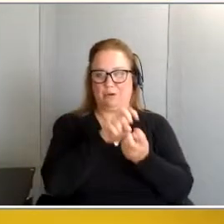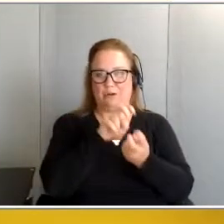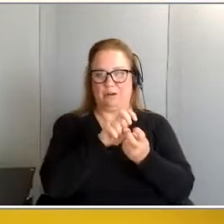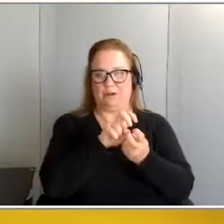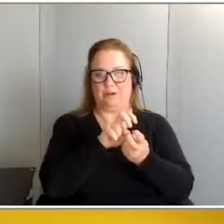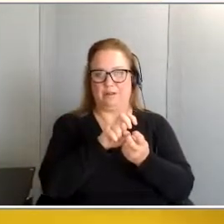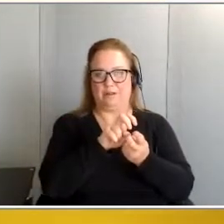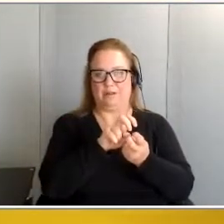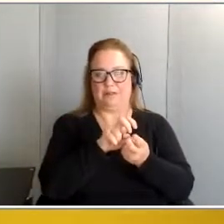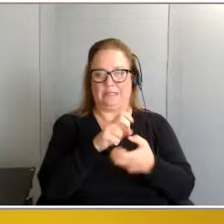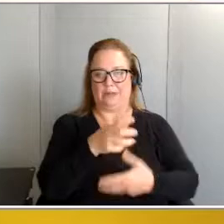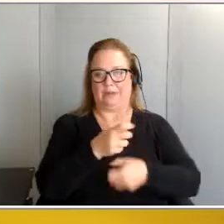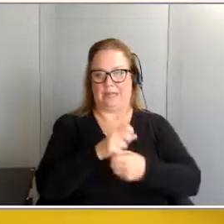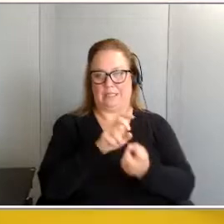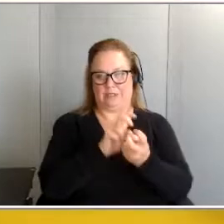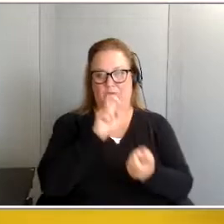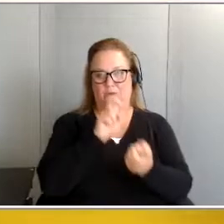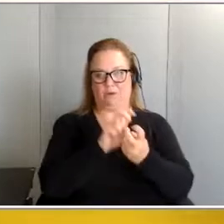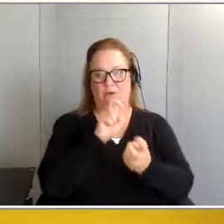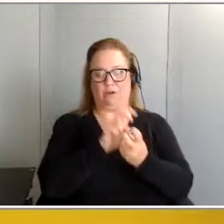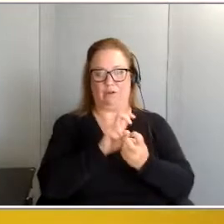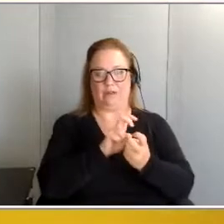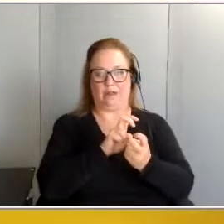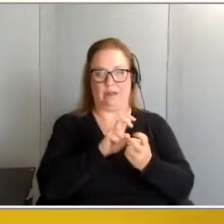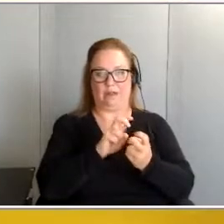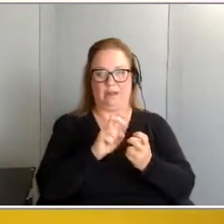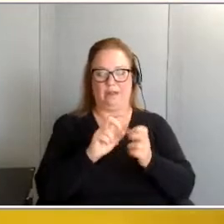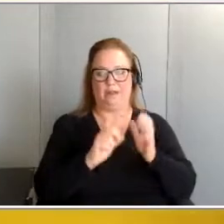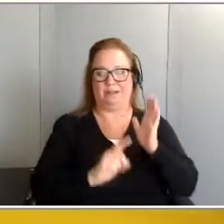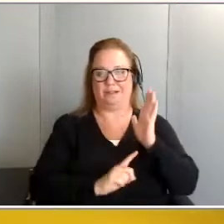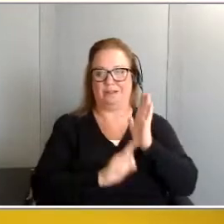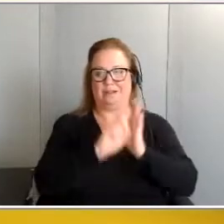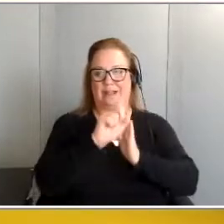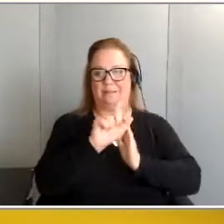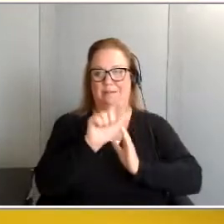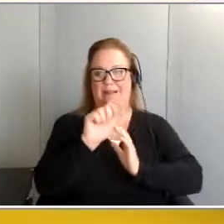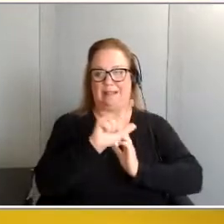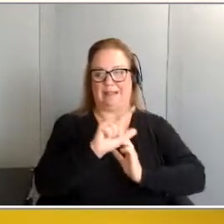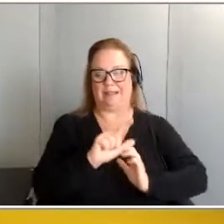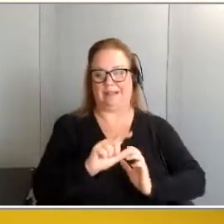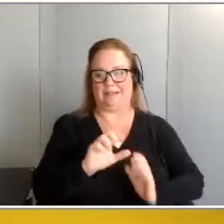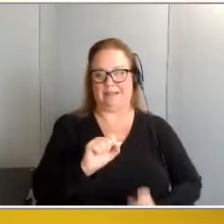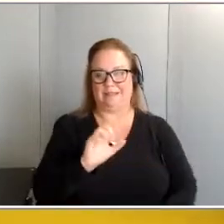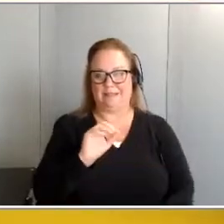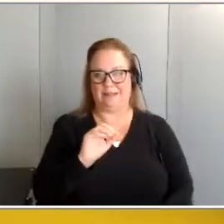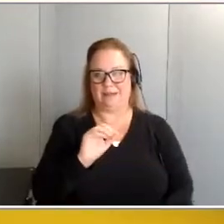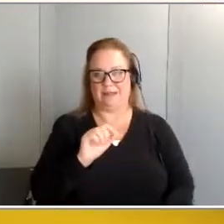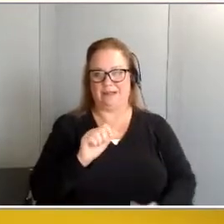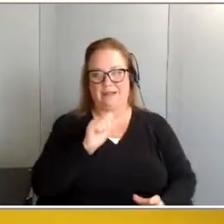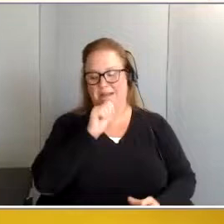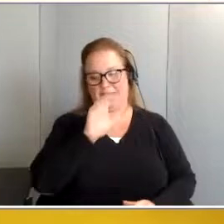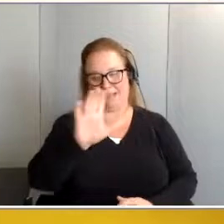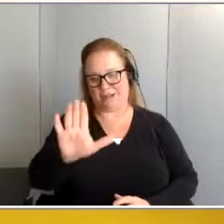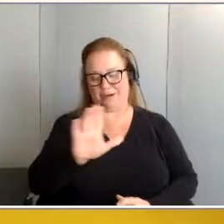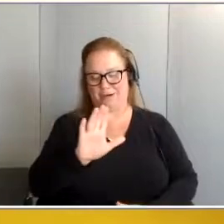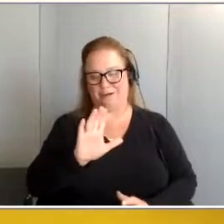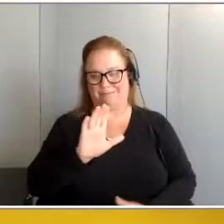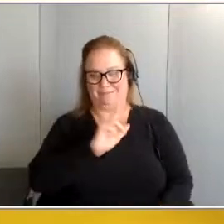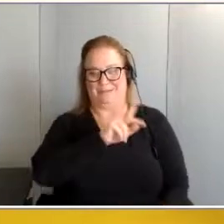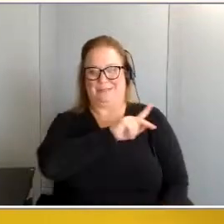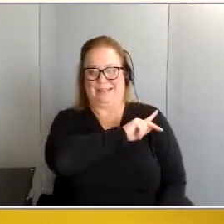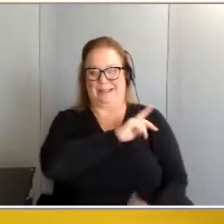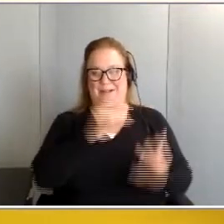Squirrel. And so I'll have it climb my leg, and she's snapping at it and stuff like that. Totally not like her at all. And when